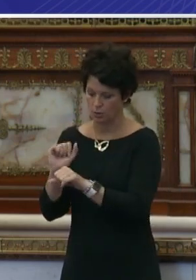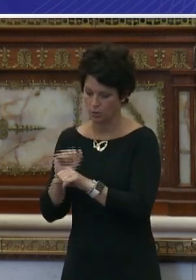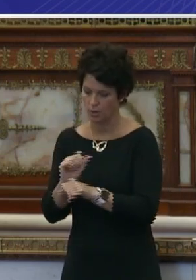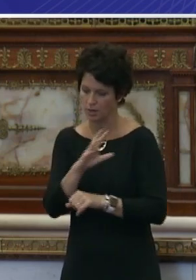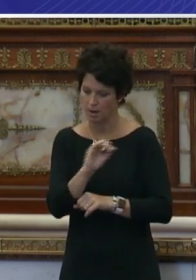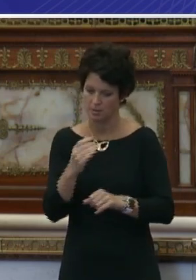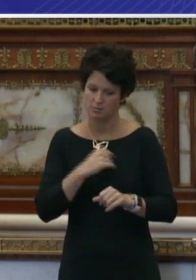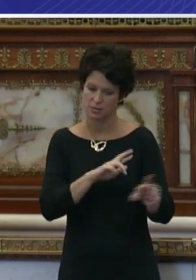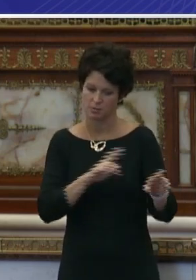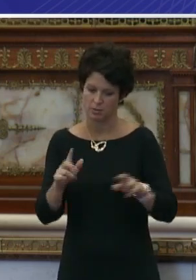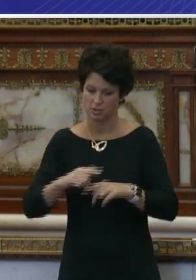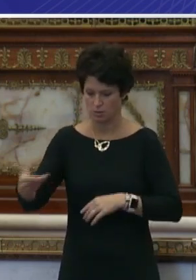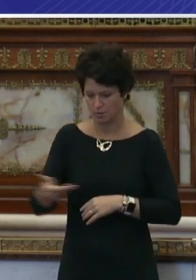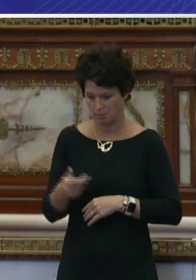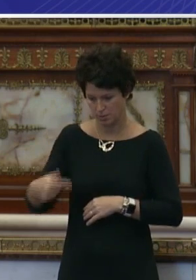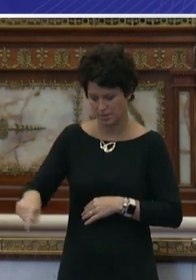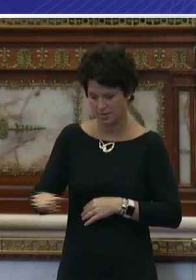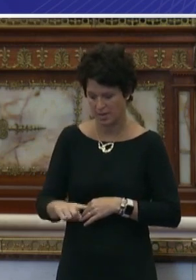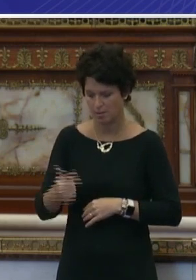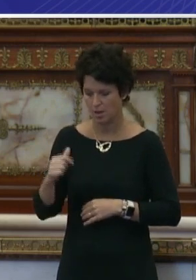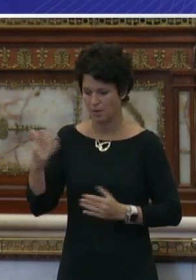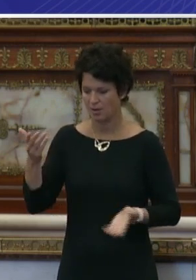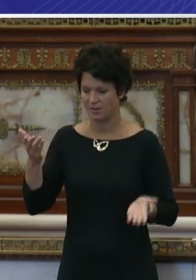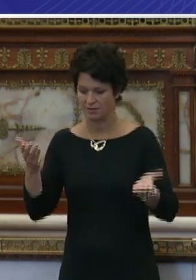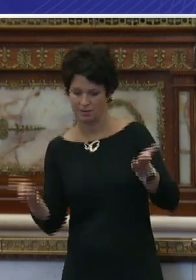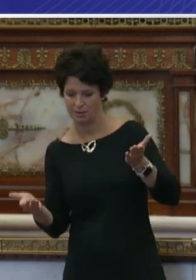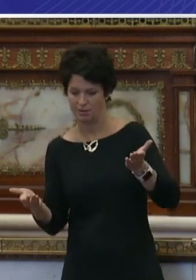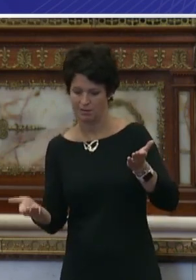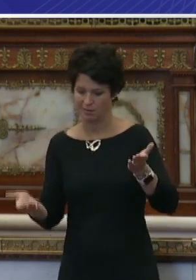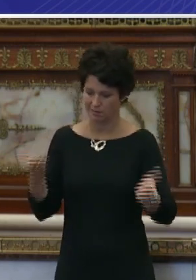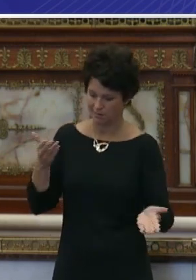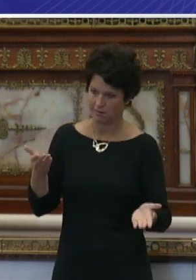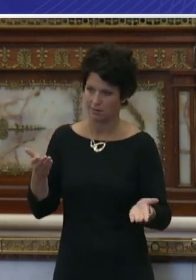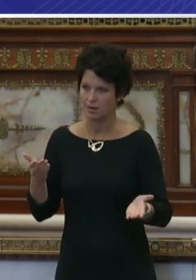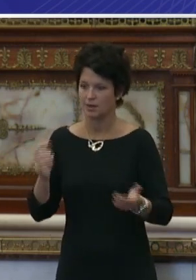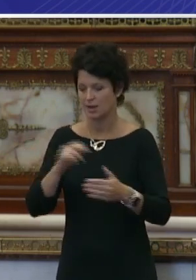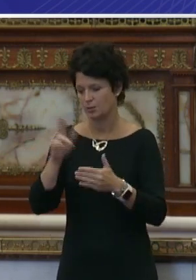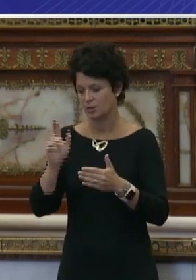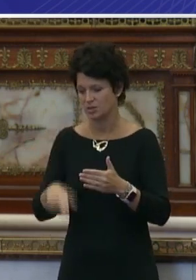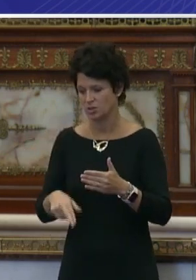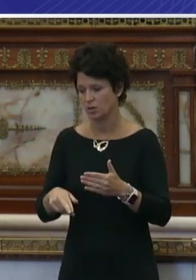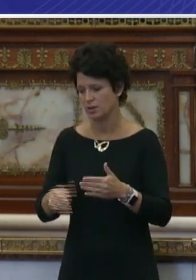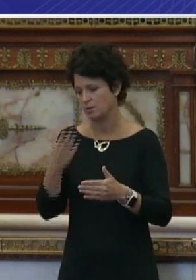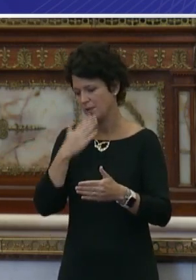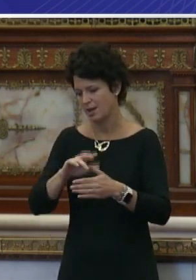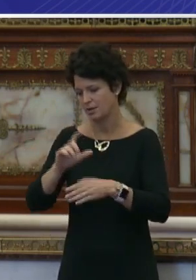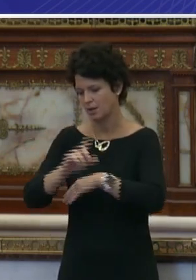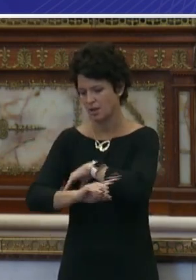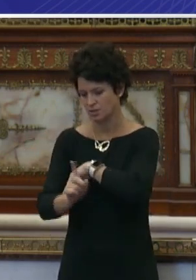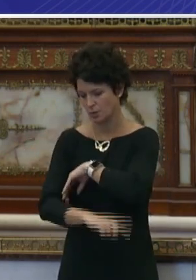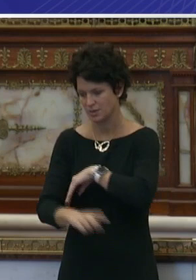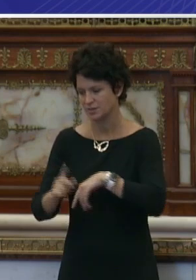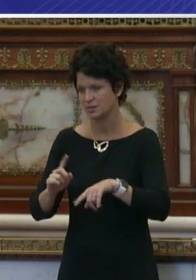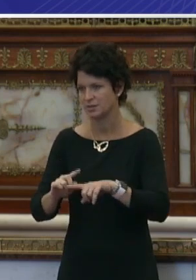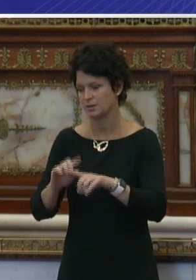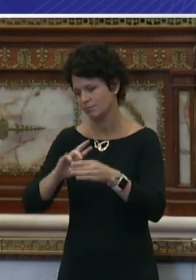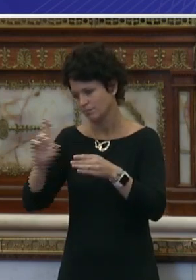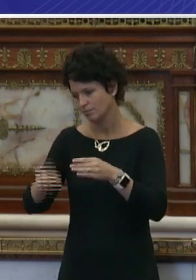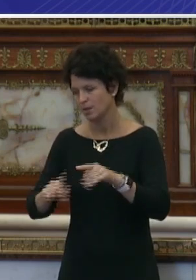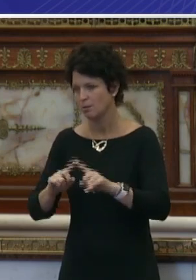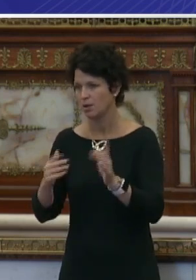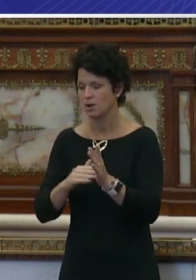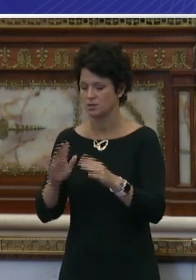be in a position to employ. Any level of one-sided legislative overreaction could result in dire consequences. On behalf of Philadelphia's